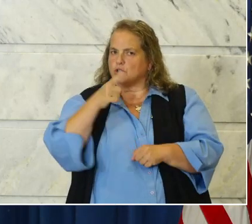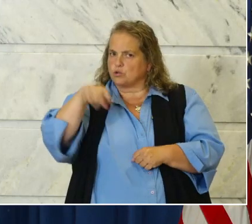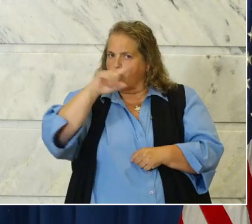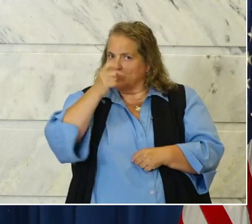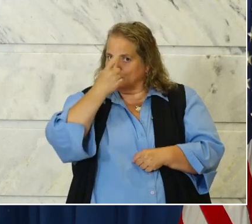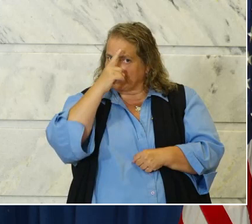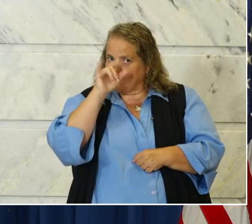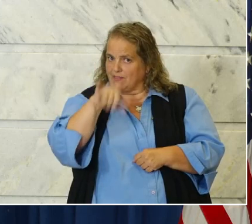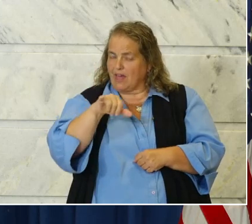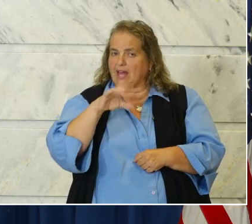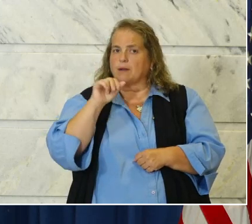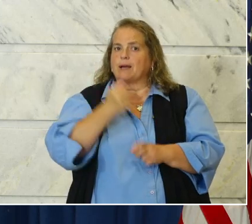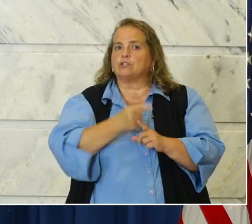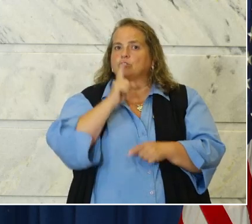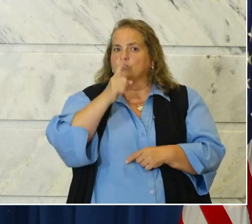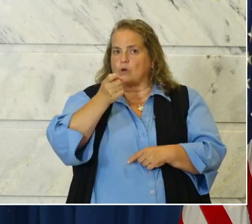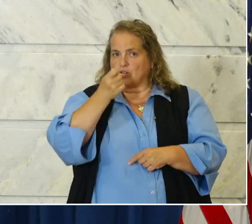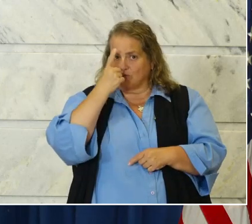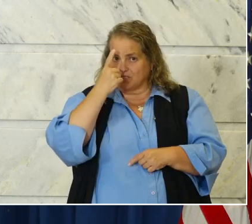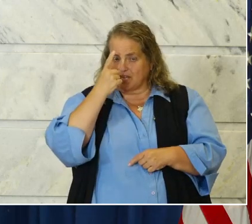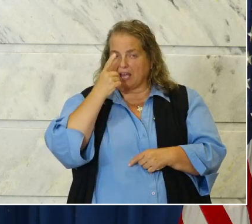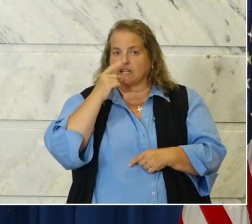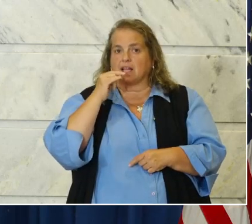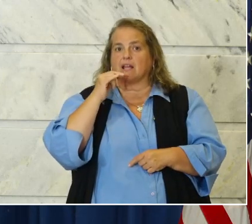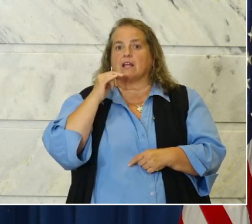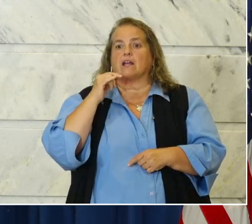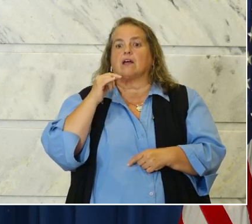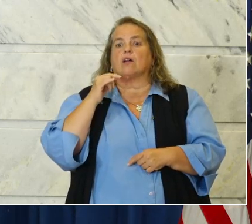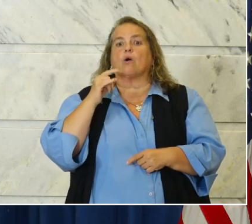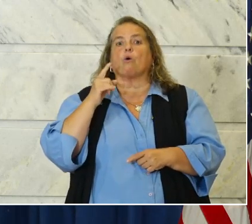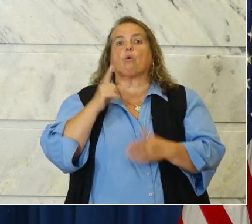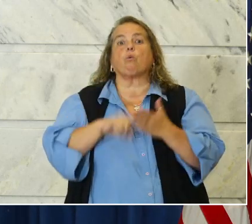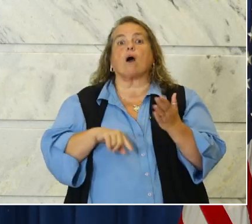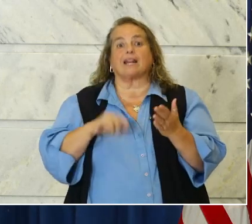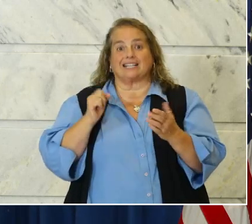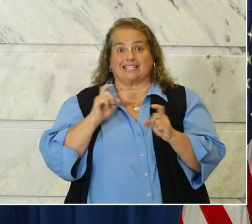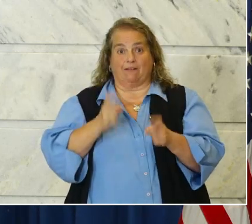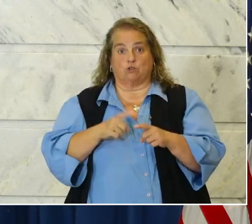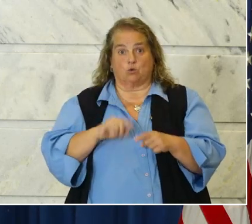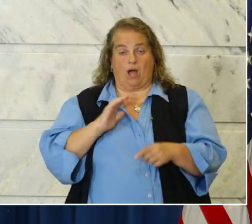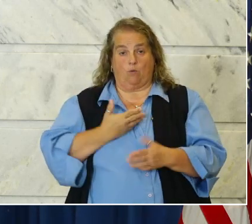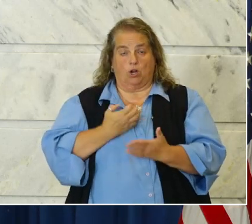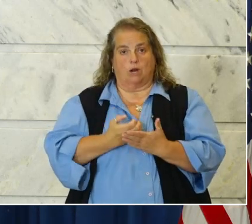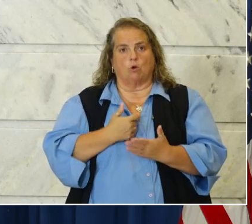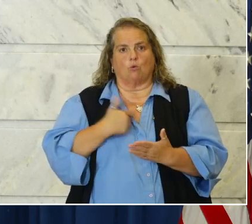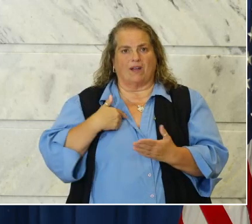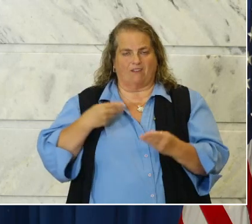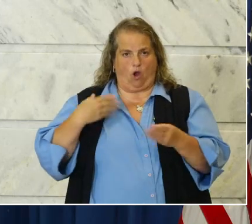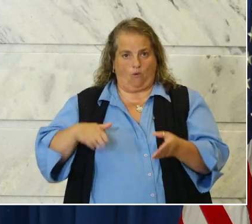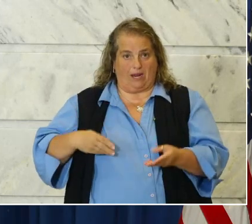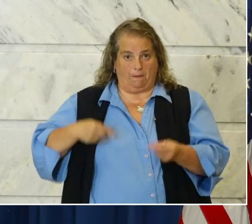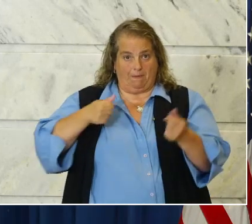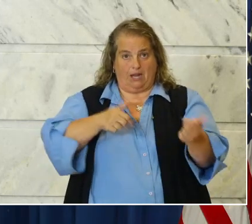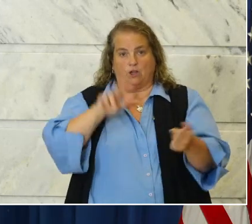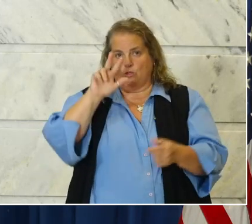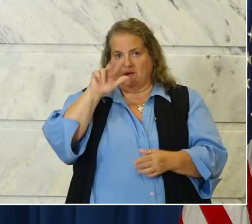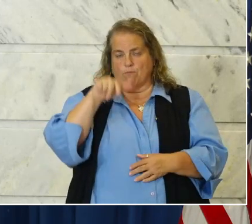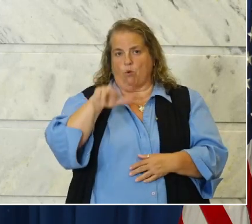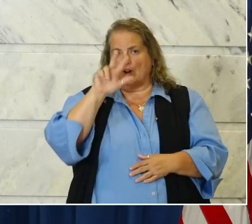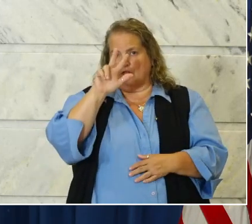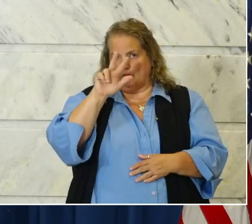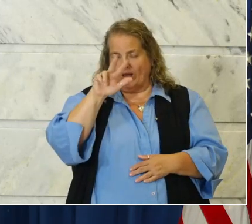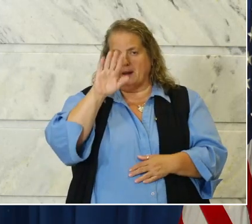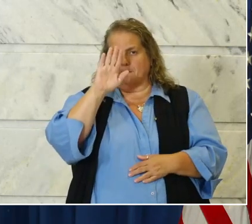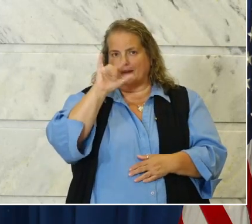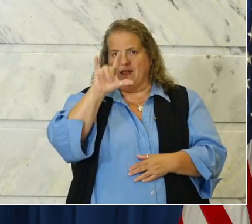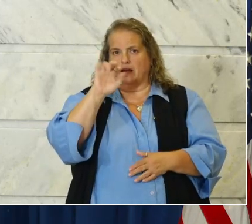you understand the injection that is given to our economy, we have paid $3.3 billion in